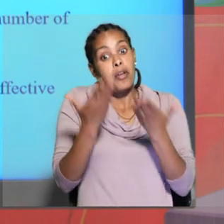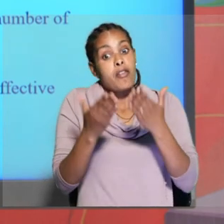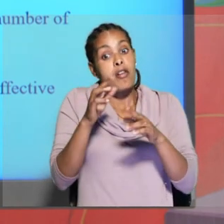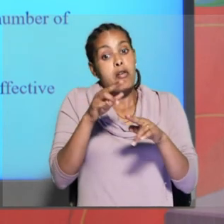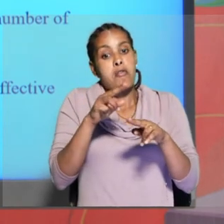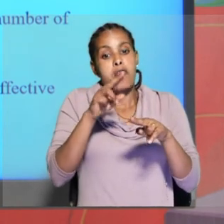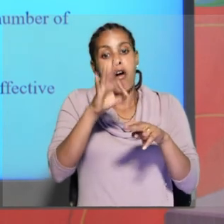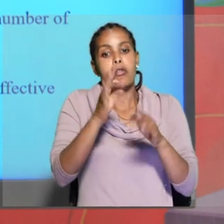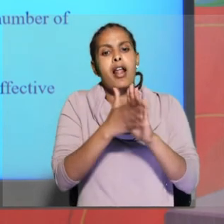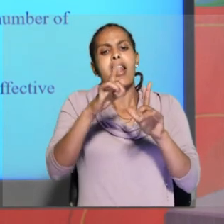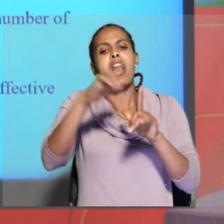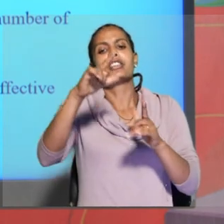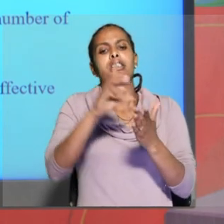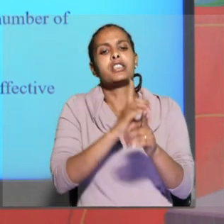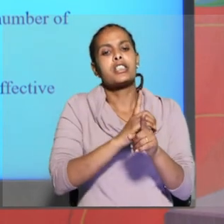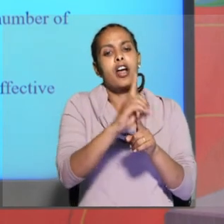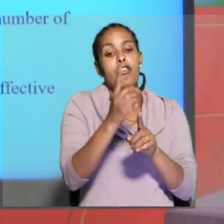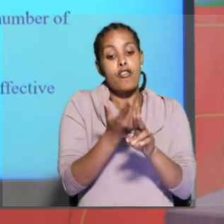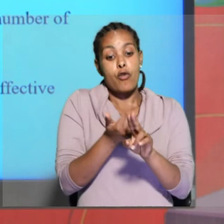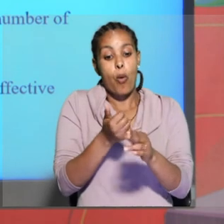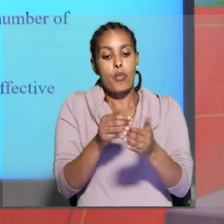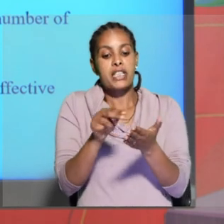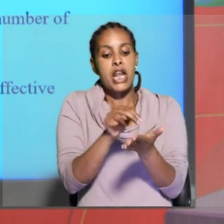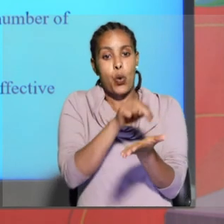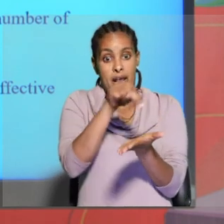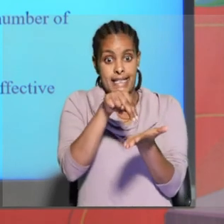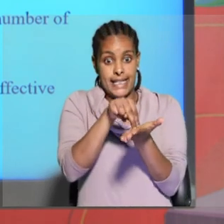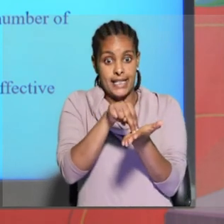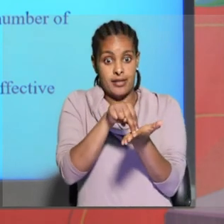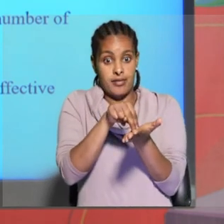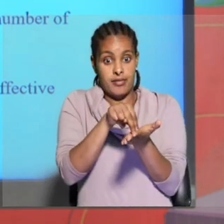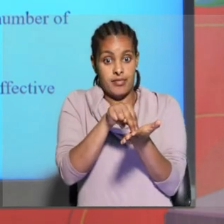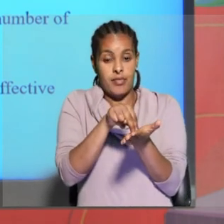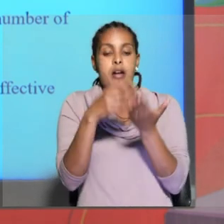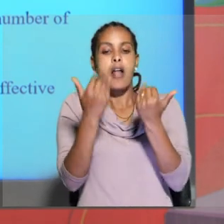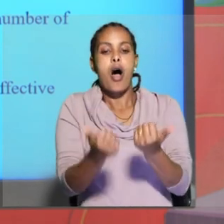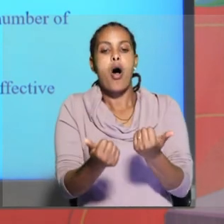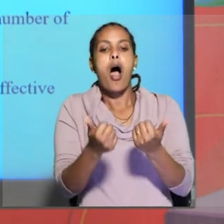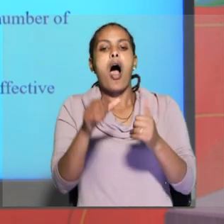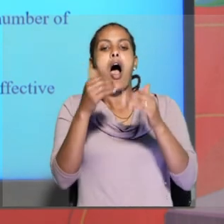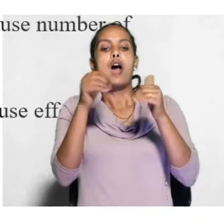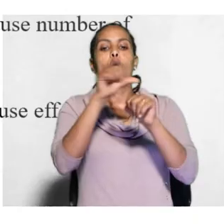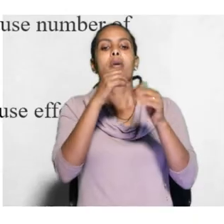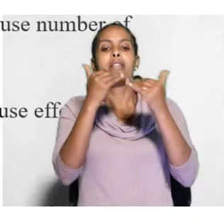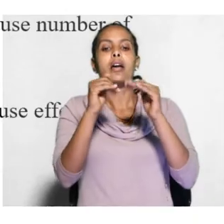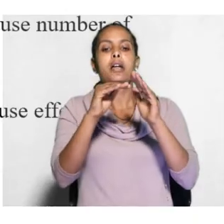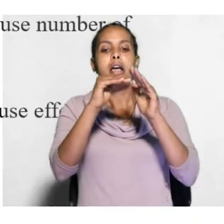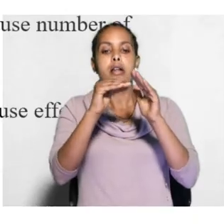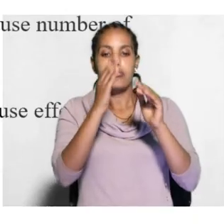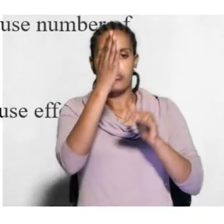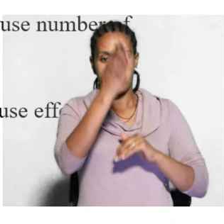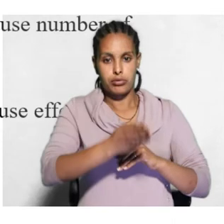at relatively large distance from the nucleus. Now, atomic size increases down the